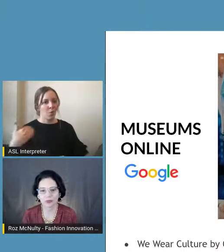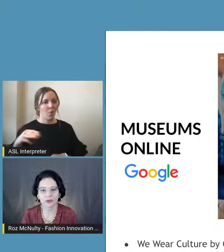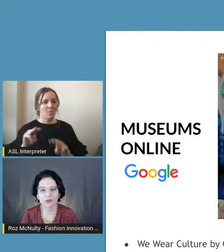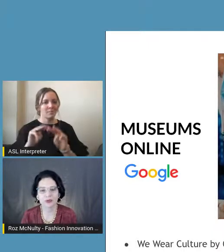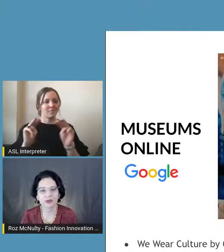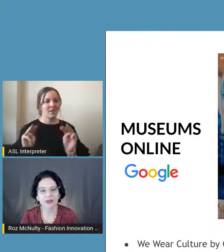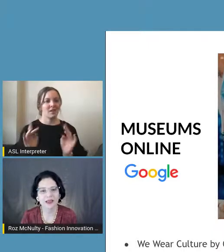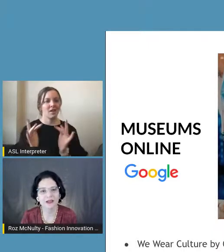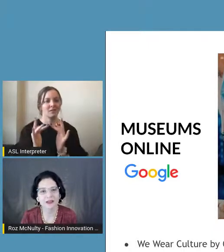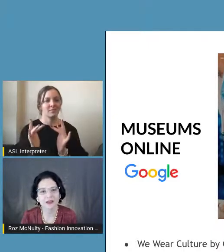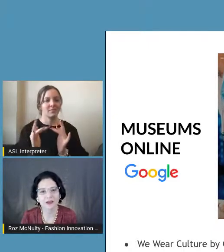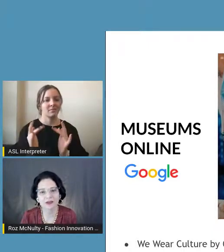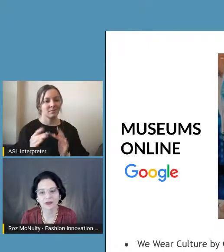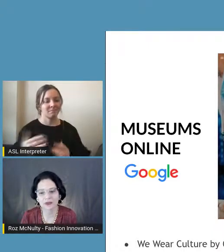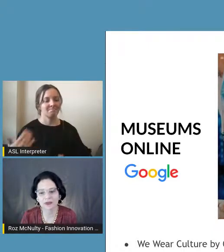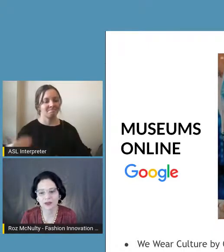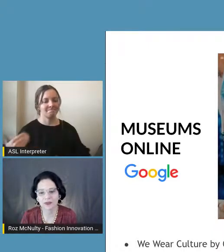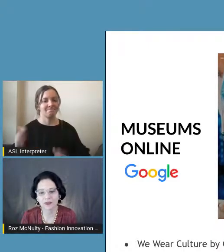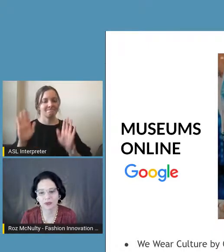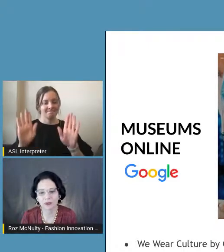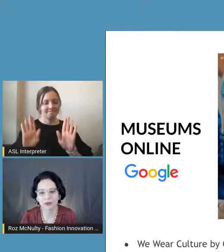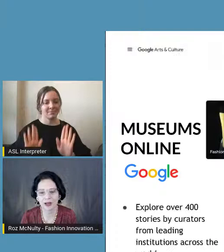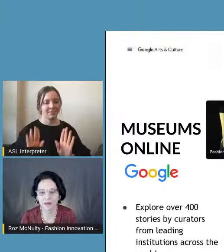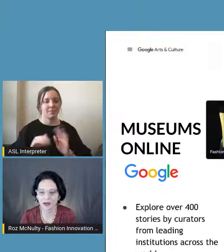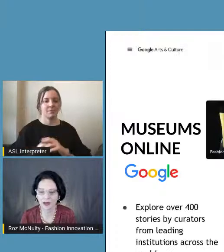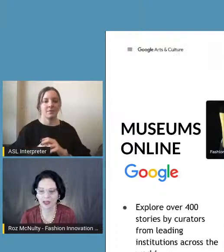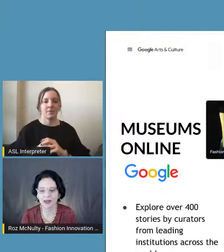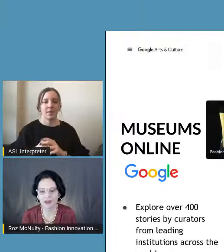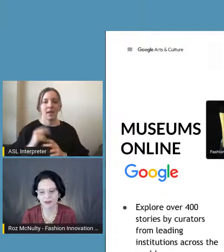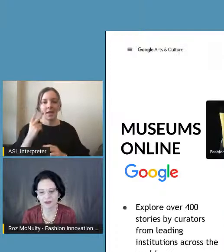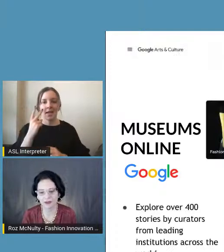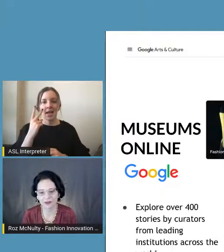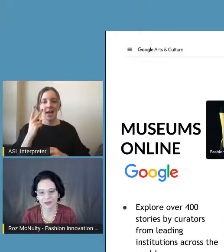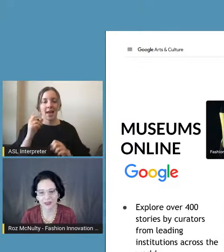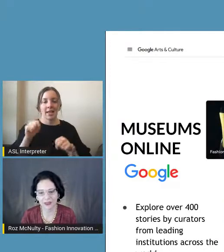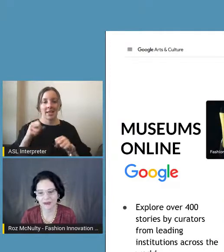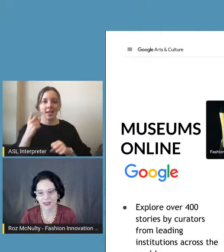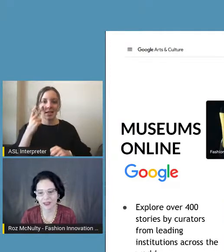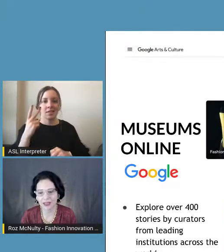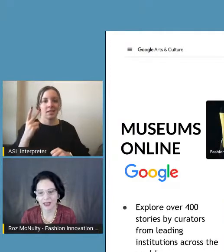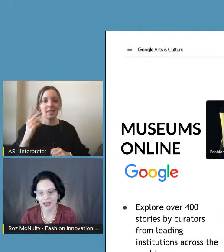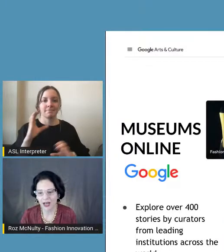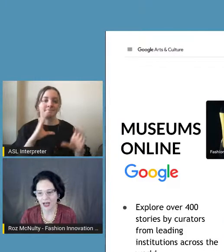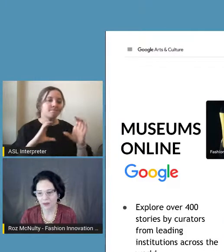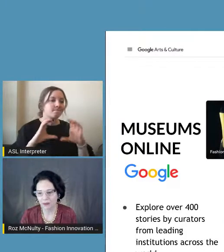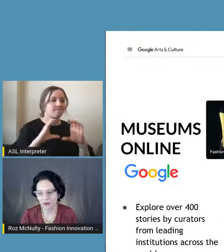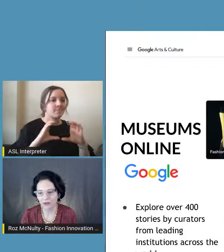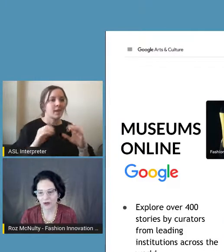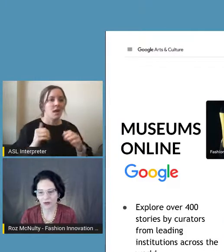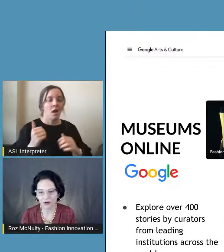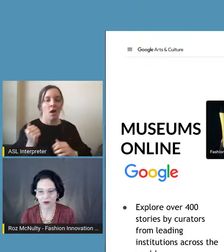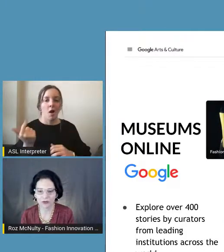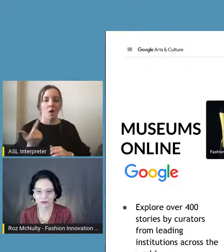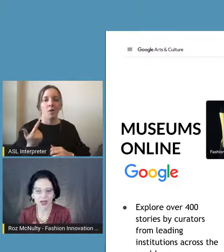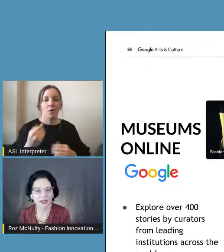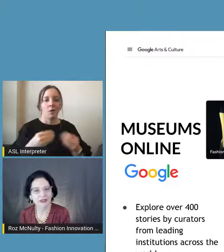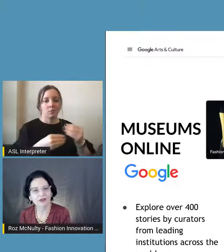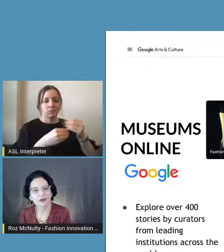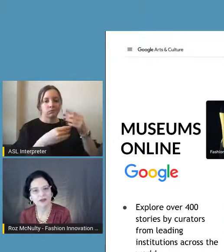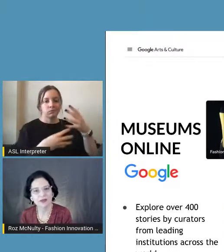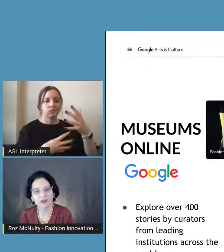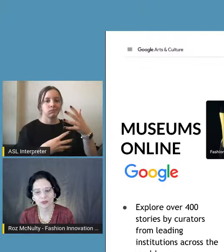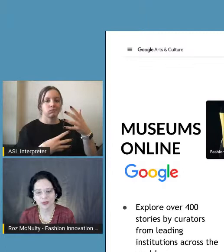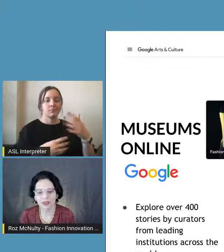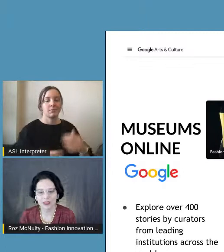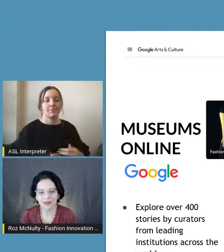to peruse and take a look at all the stuff that they've put up there, it is just amazing. They've got it all divided